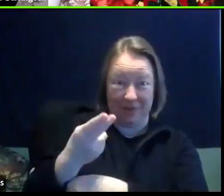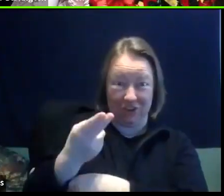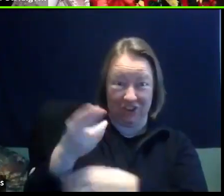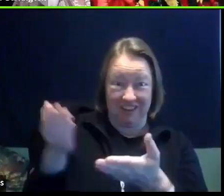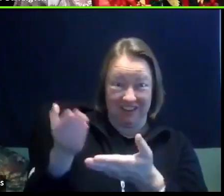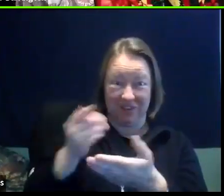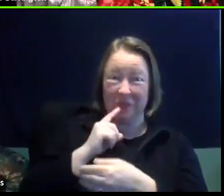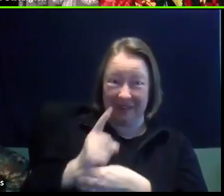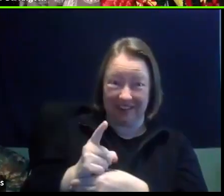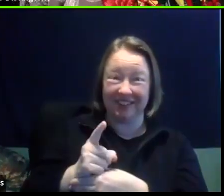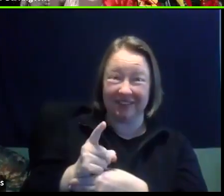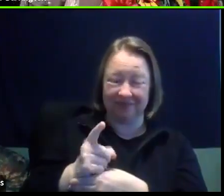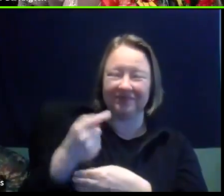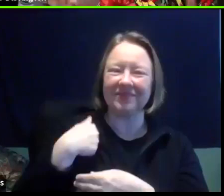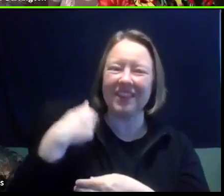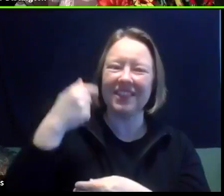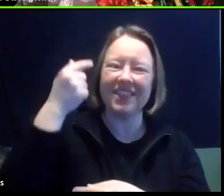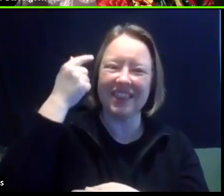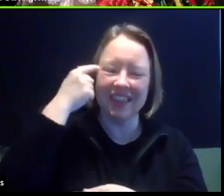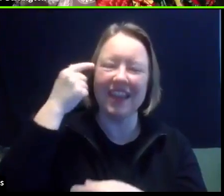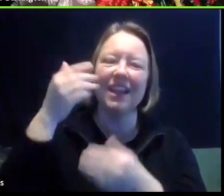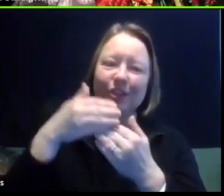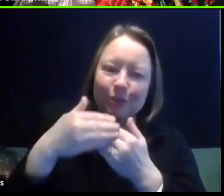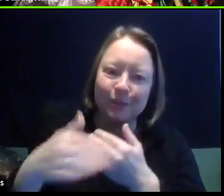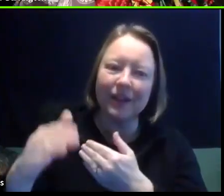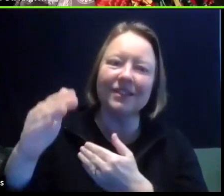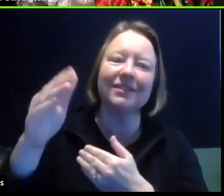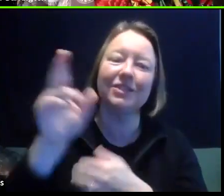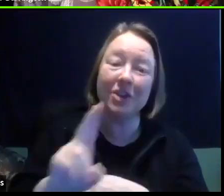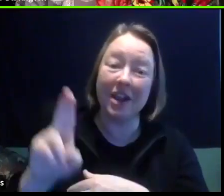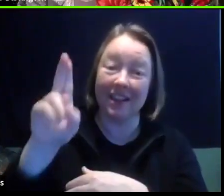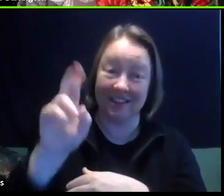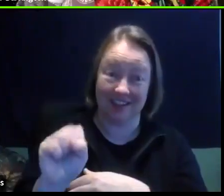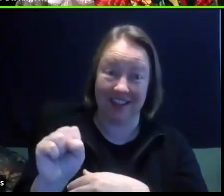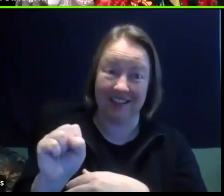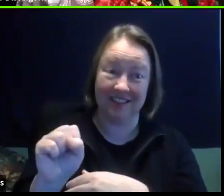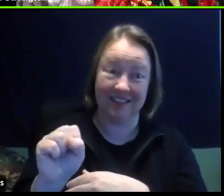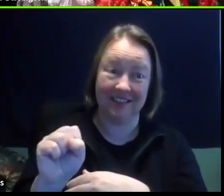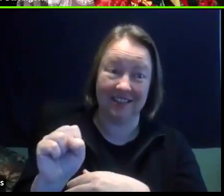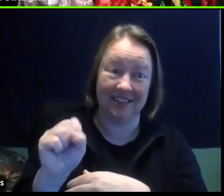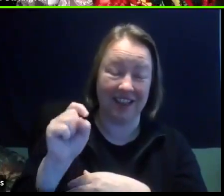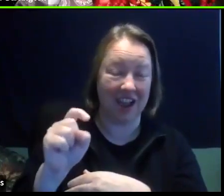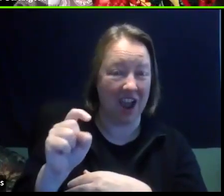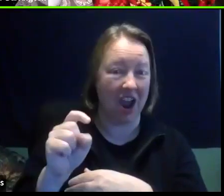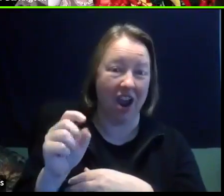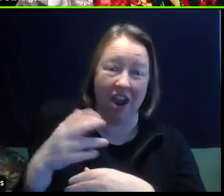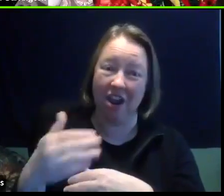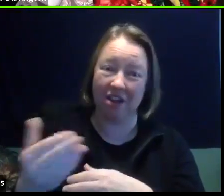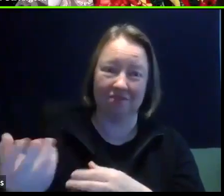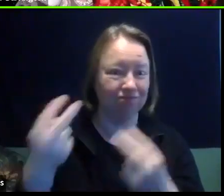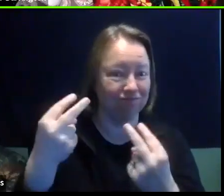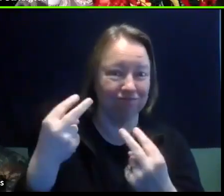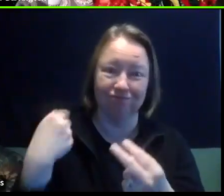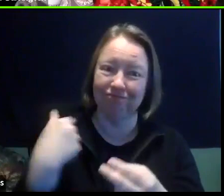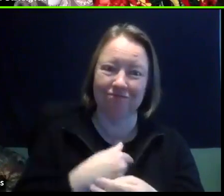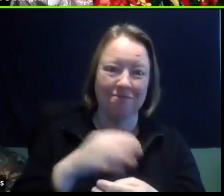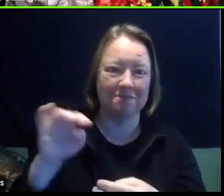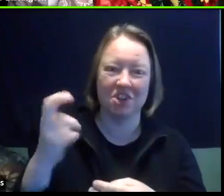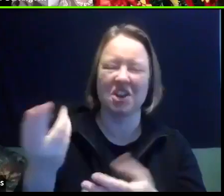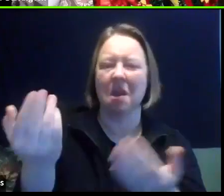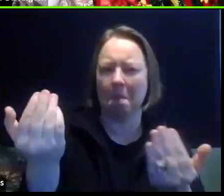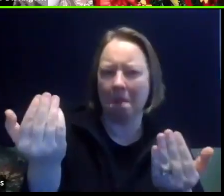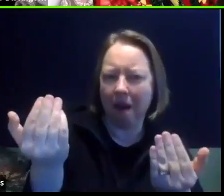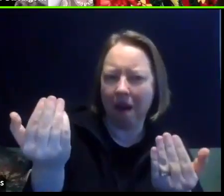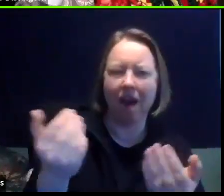really are. I think that the rest of the United States are beating our Michiganders. So come on, guys, you need to come on in. We can't